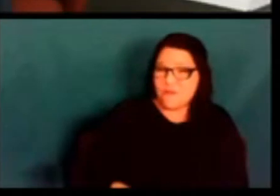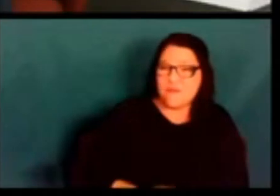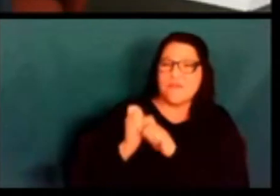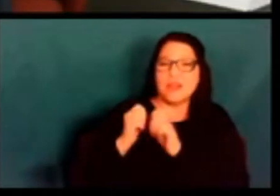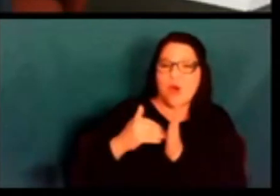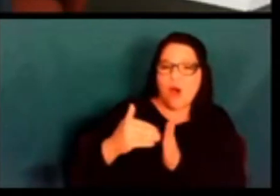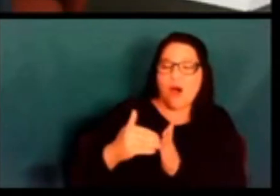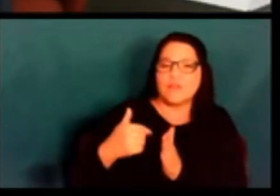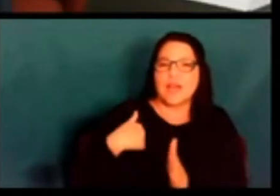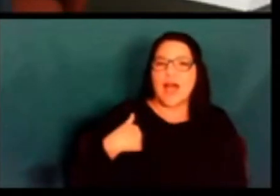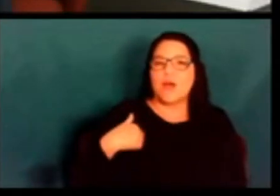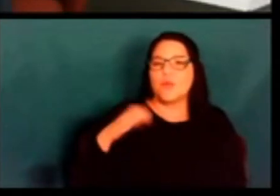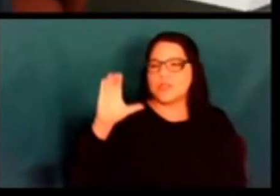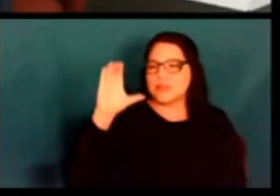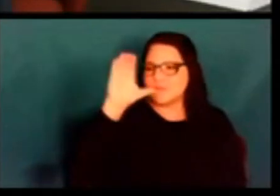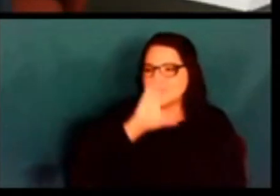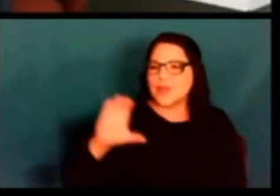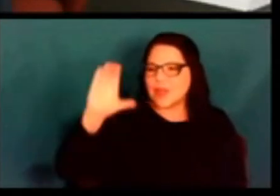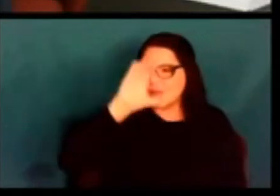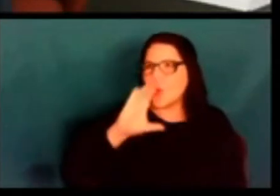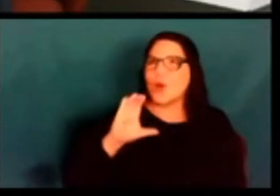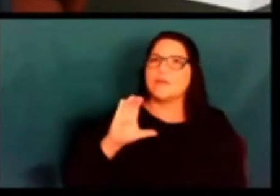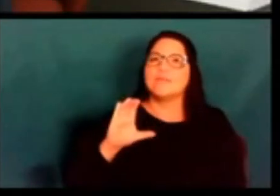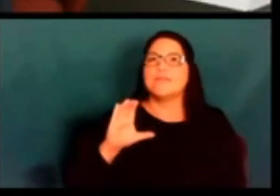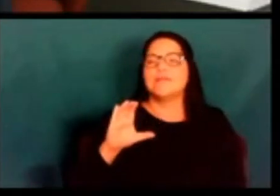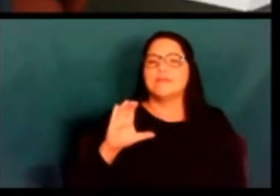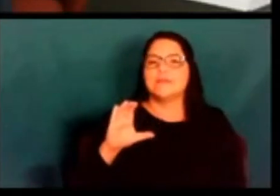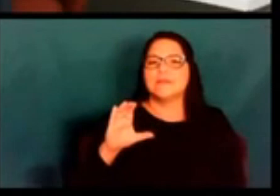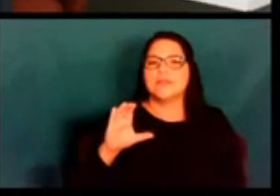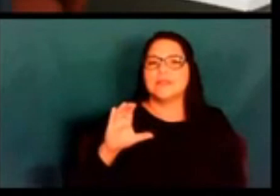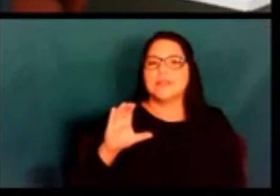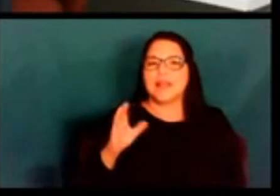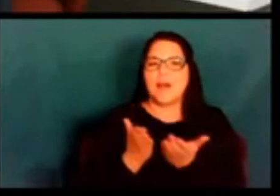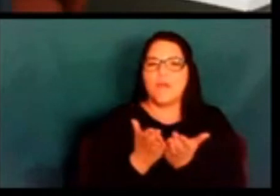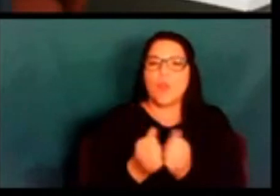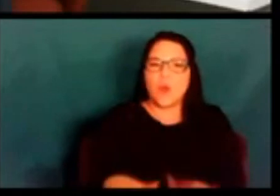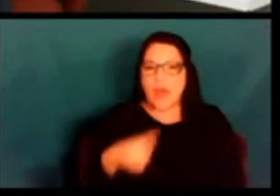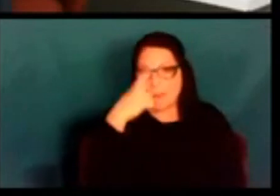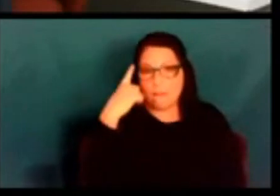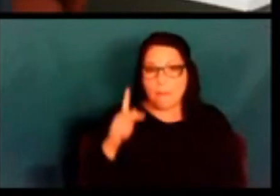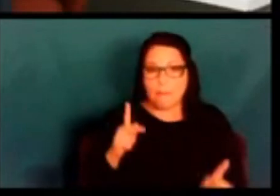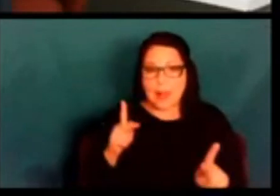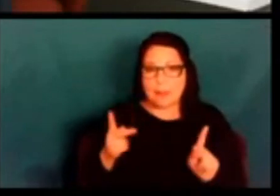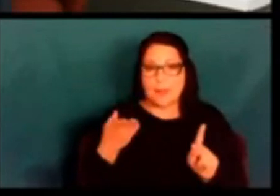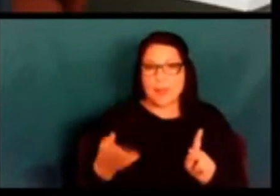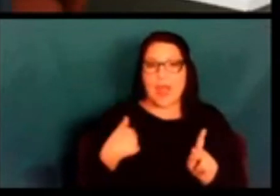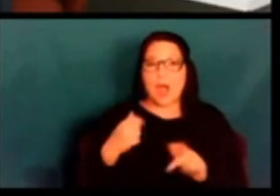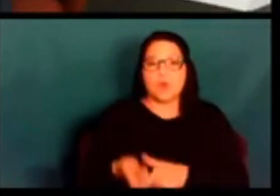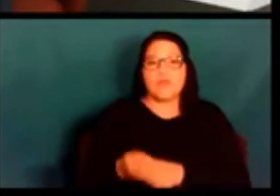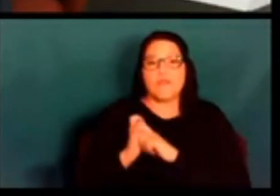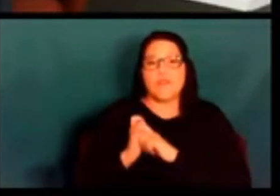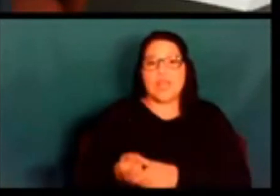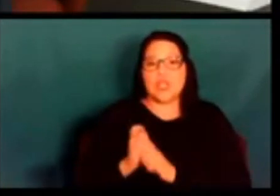for, like I said, another theory where you didn't find Black people. And so I was fishing all the time, so I thought